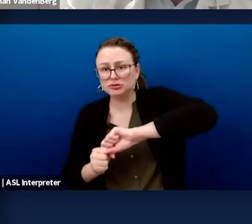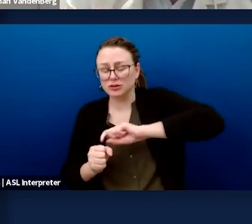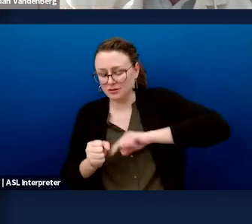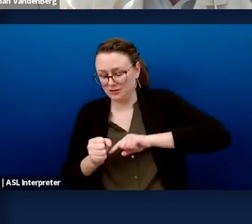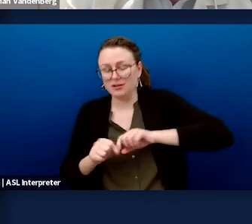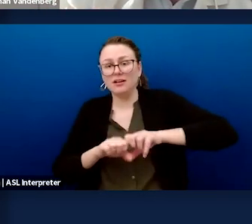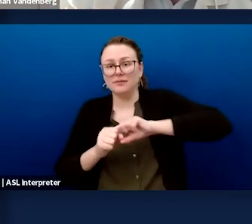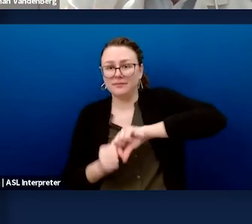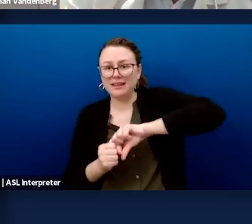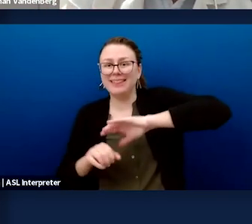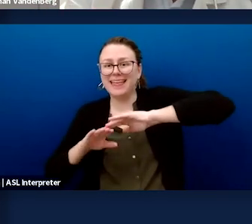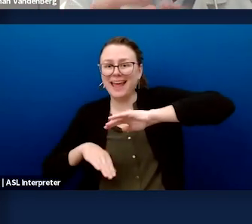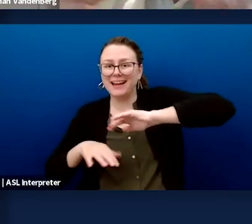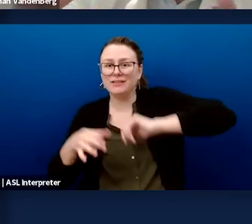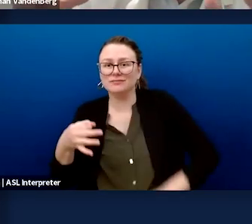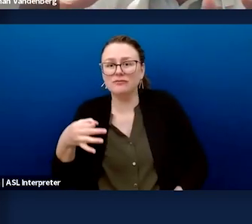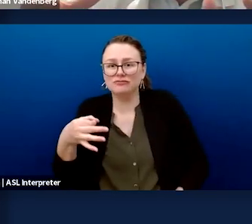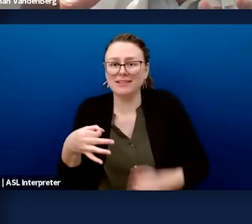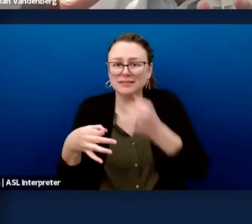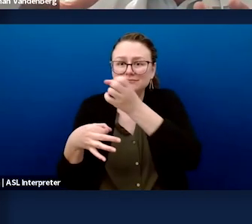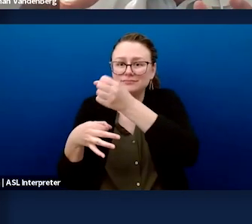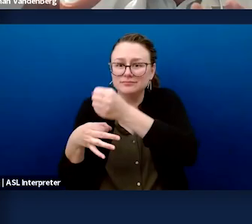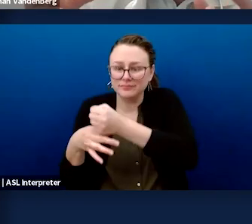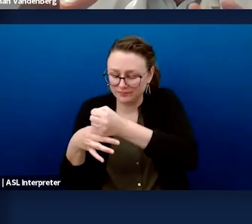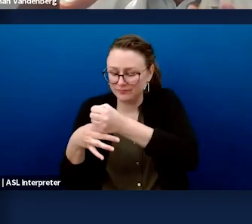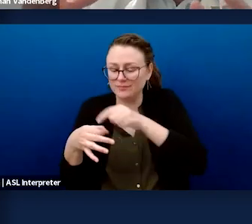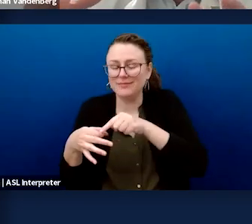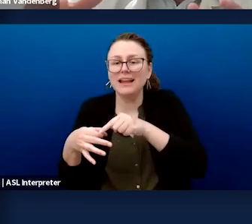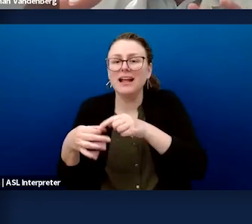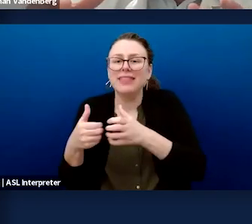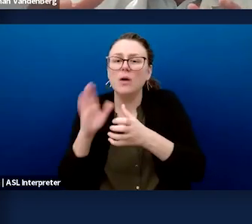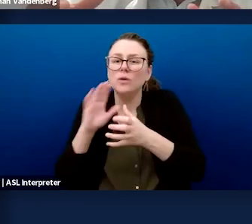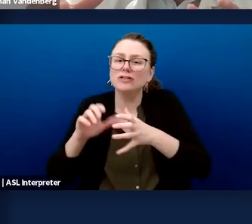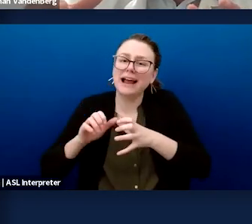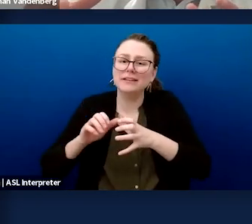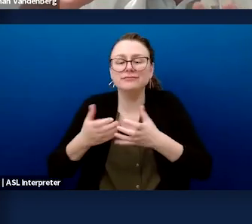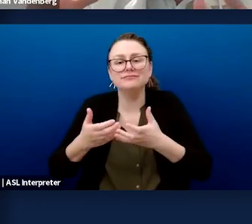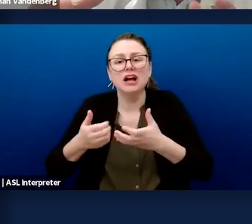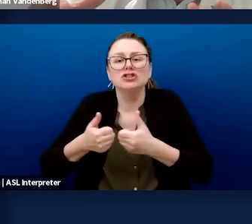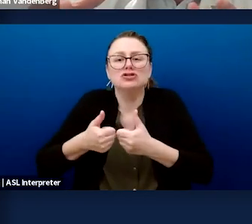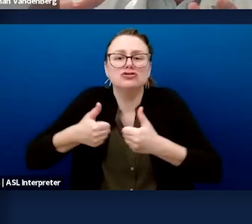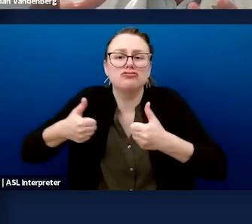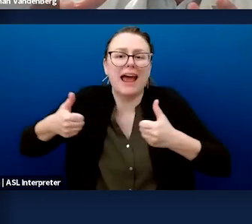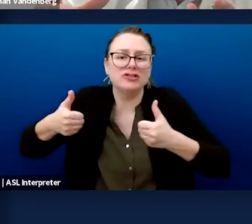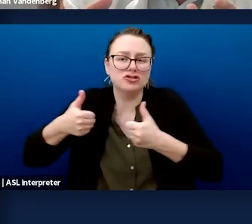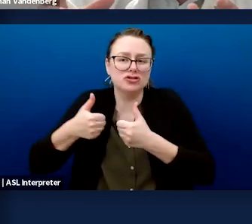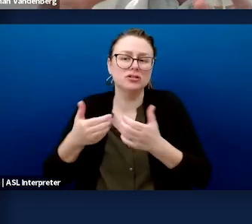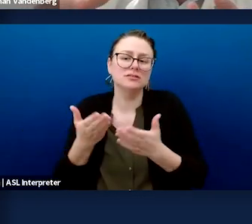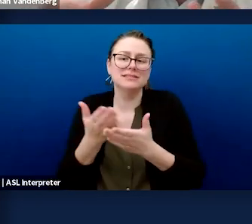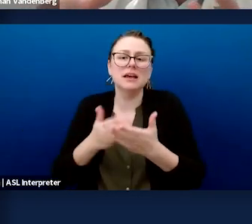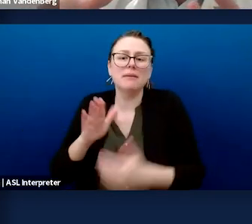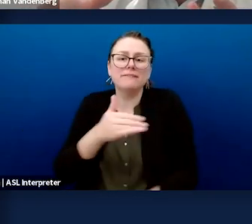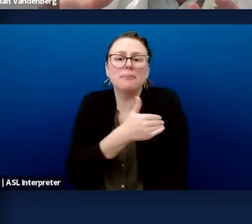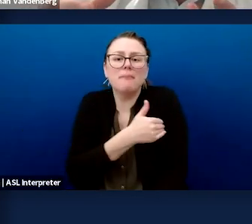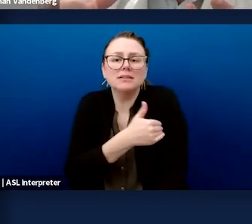the end of the colon near the rectum, and that stretches a few of the muscles in your pelvic floor, or close to